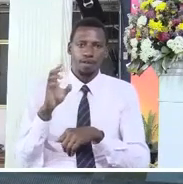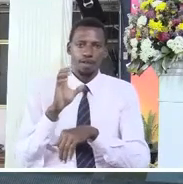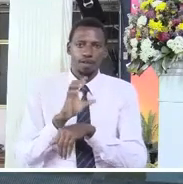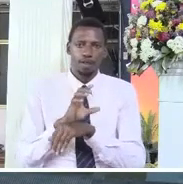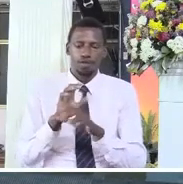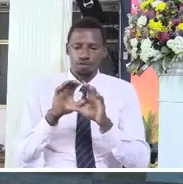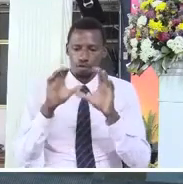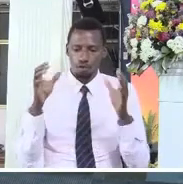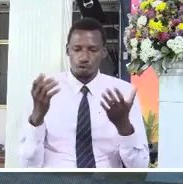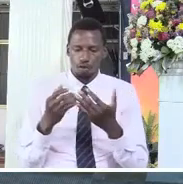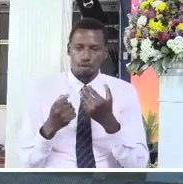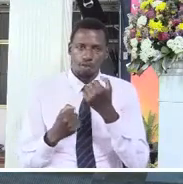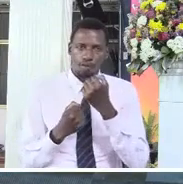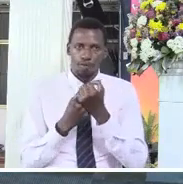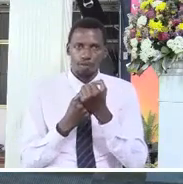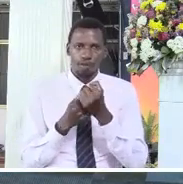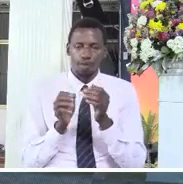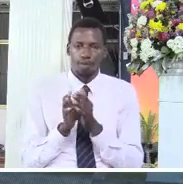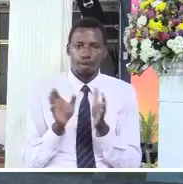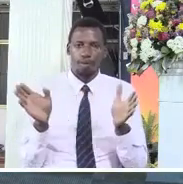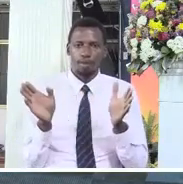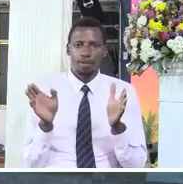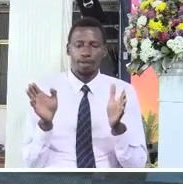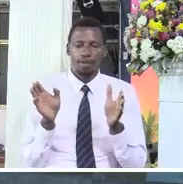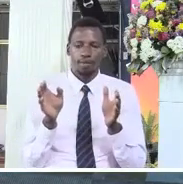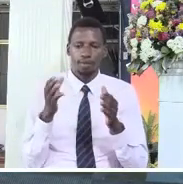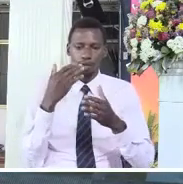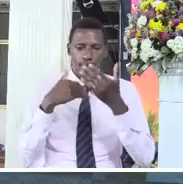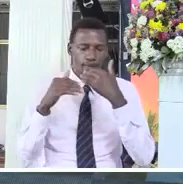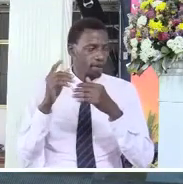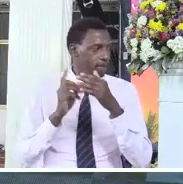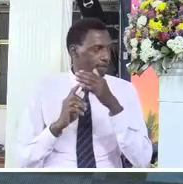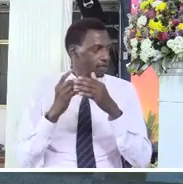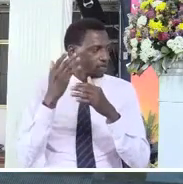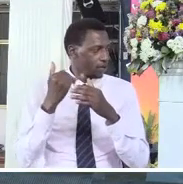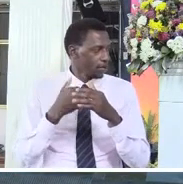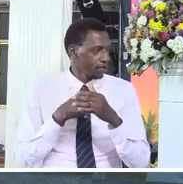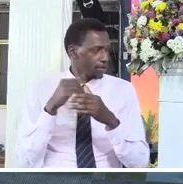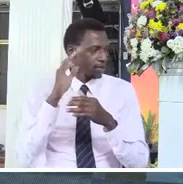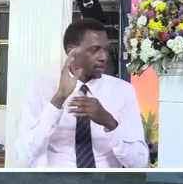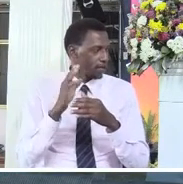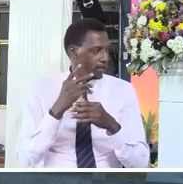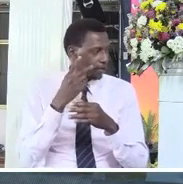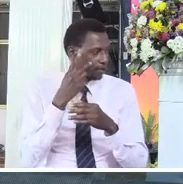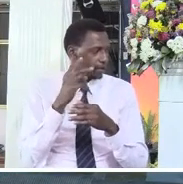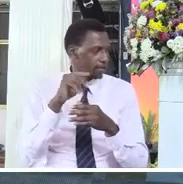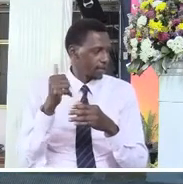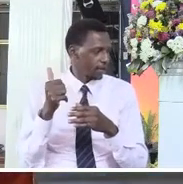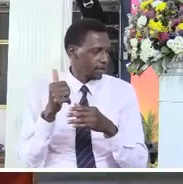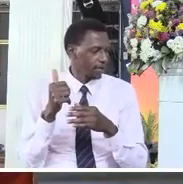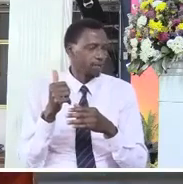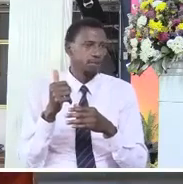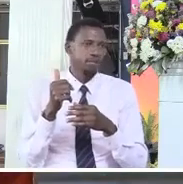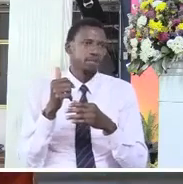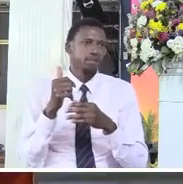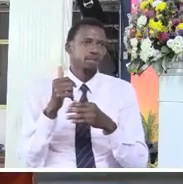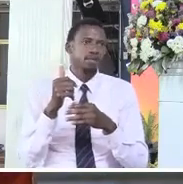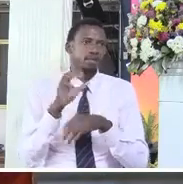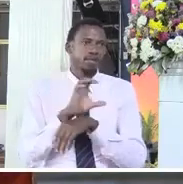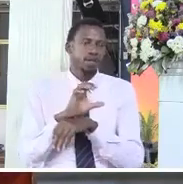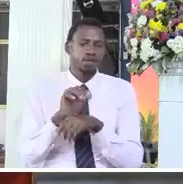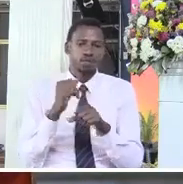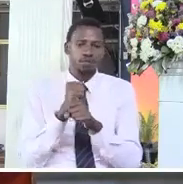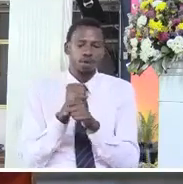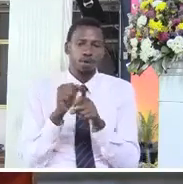public campus ministries, because I haven't seen any other church doing the same as we do, so that